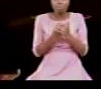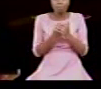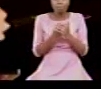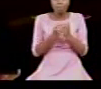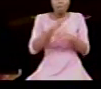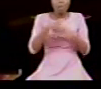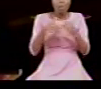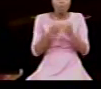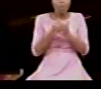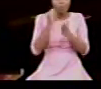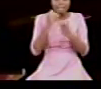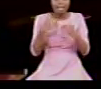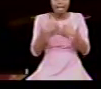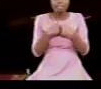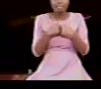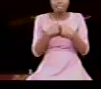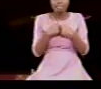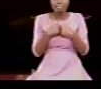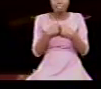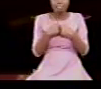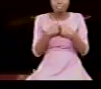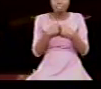All she had.